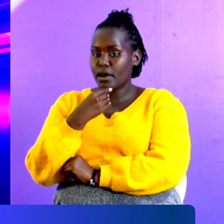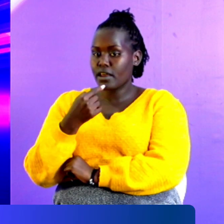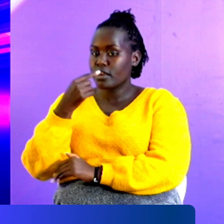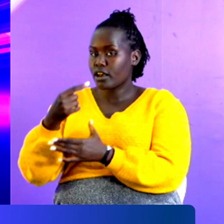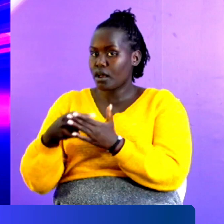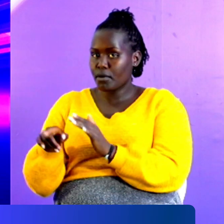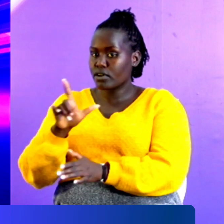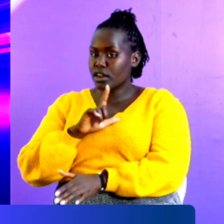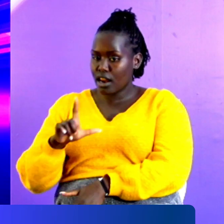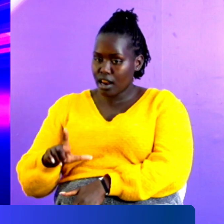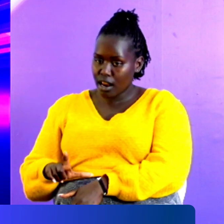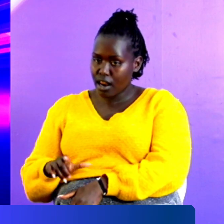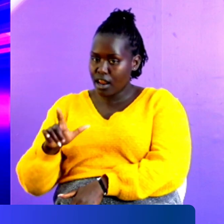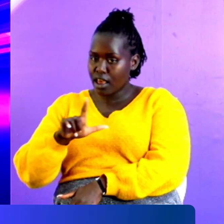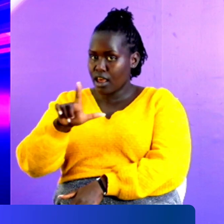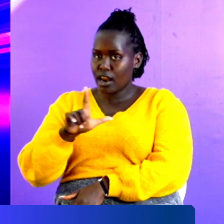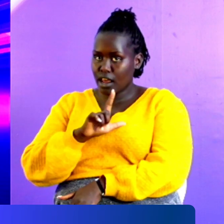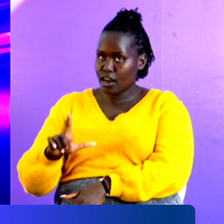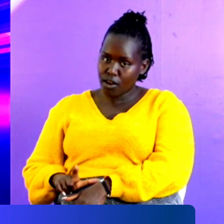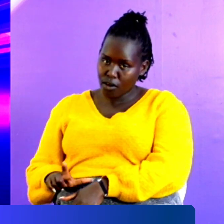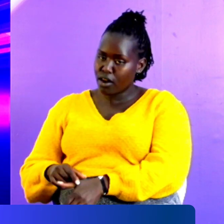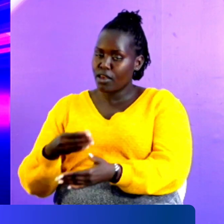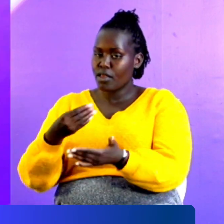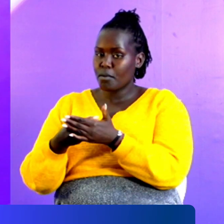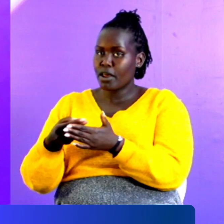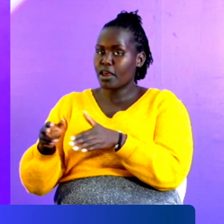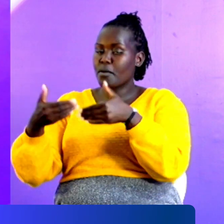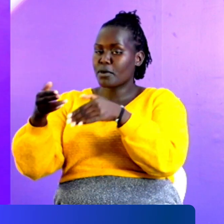landlord, rent nakupatia tumia vizuri.